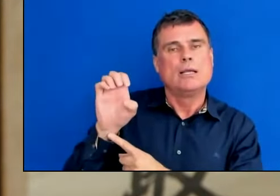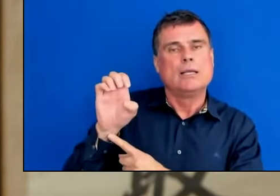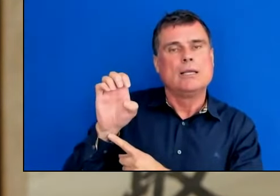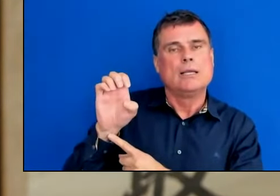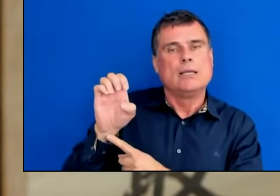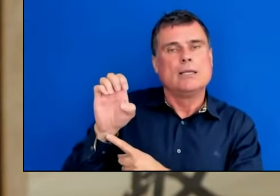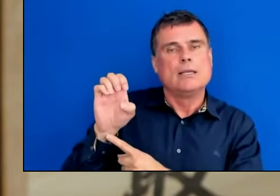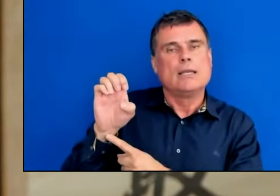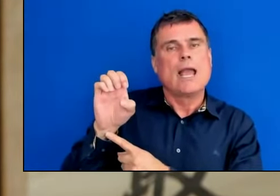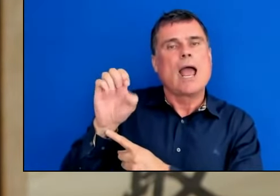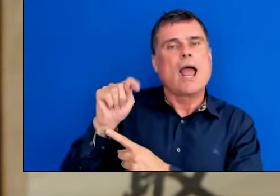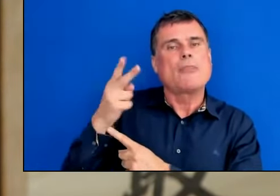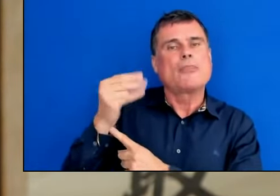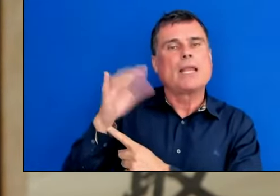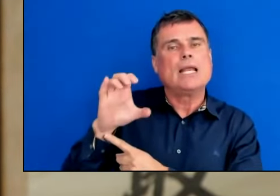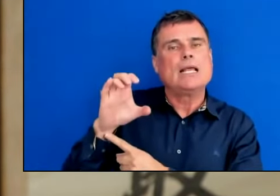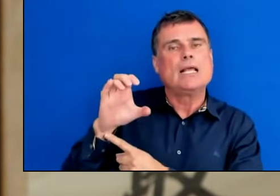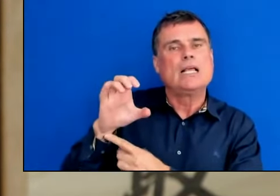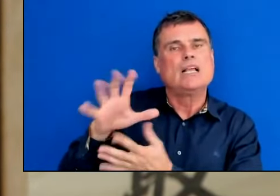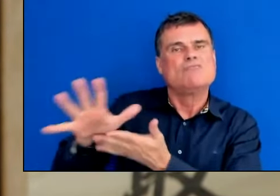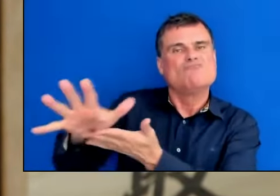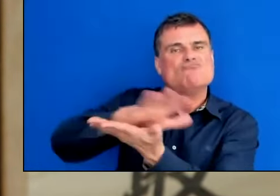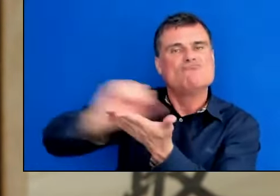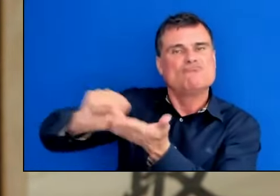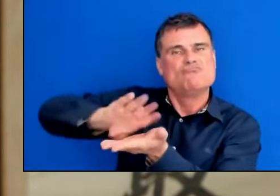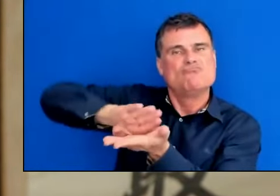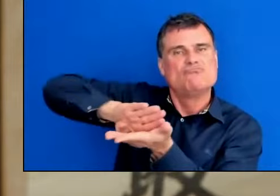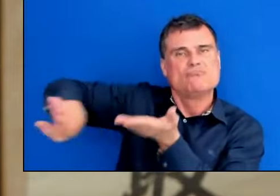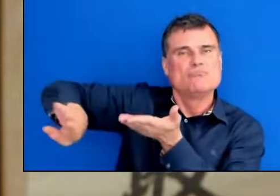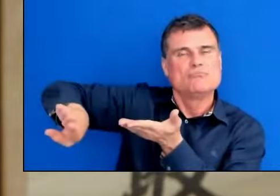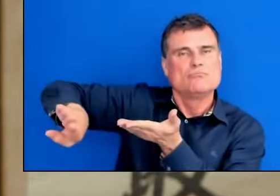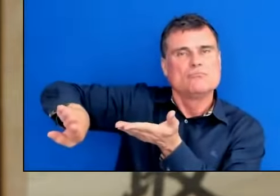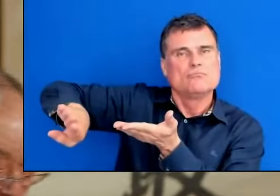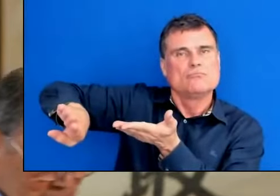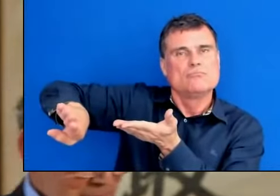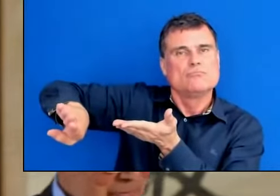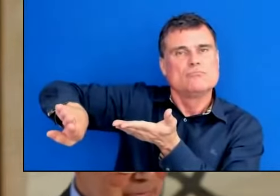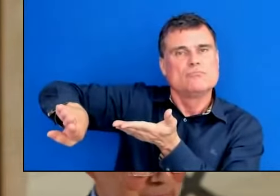ethnic cleansing. I will end here. Thank you very much.